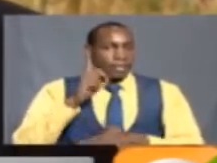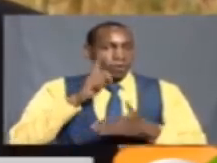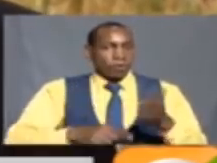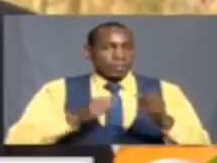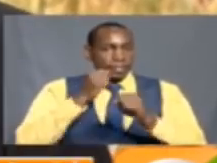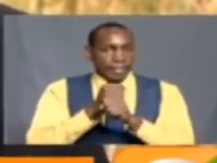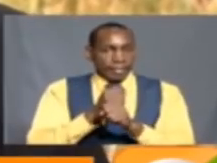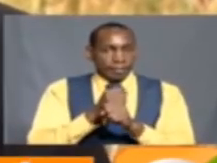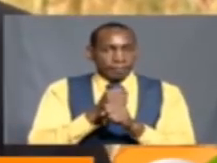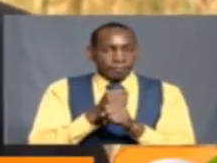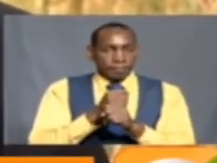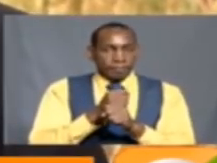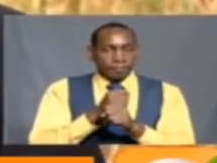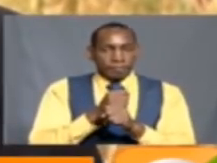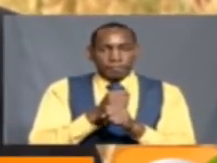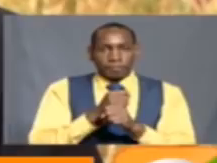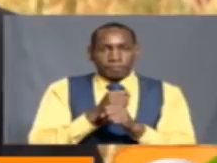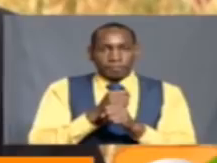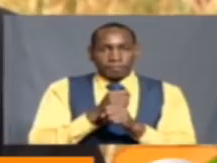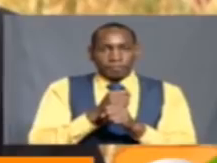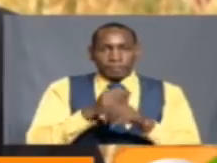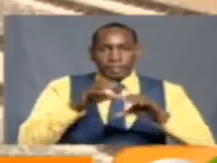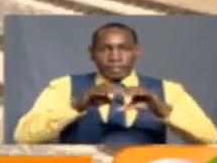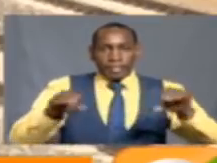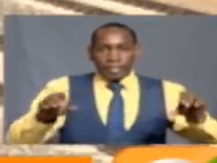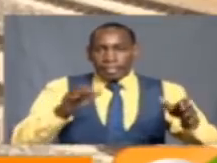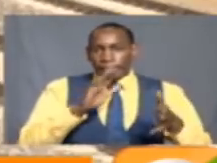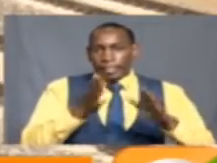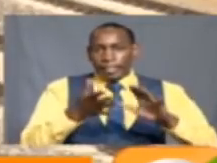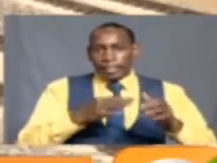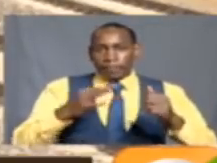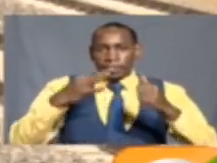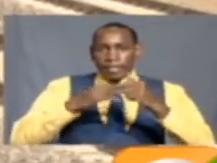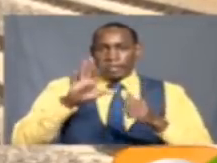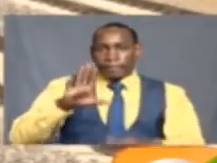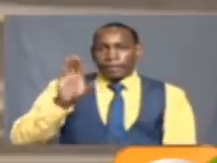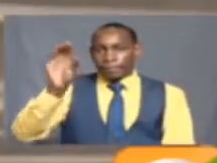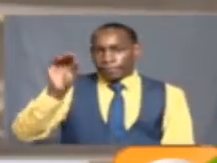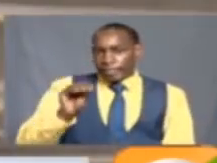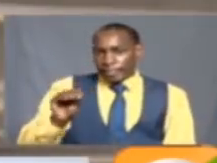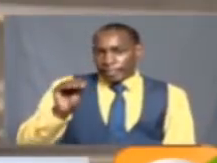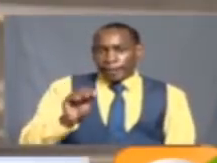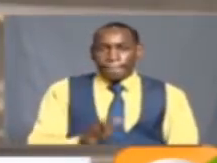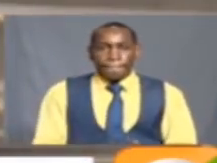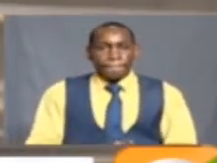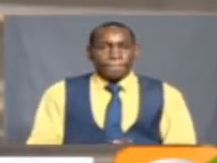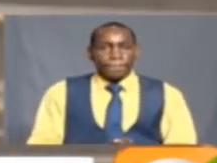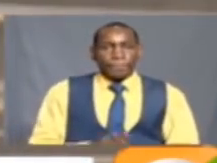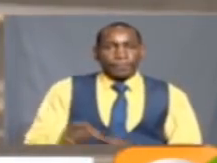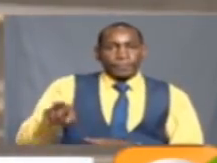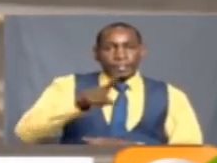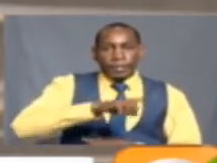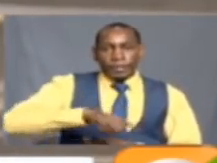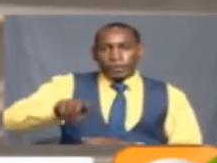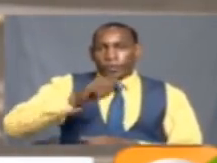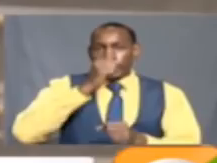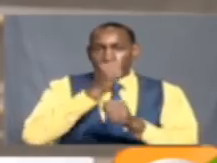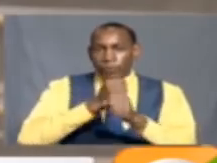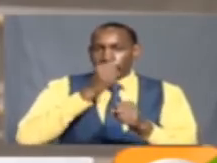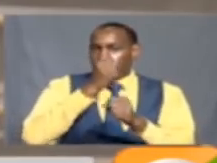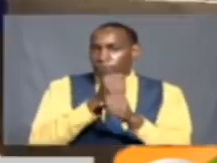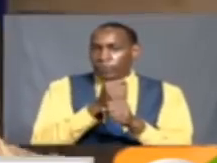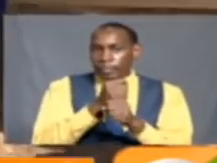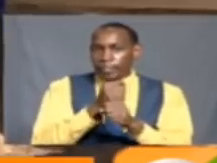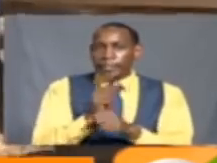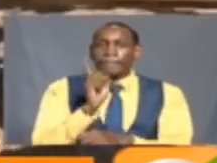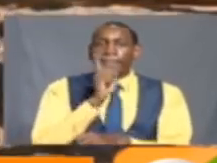done for the track, we have done around 85%. We are gearing up towards